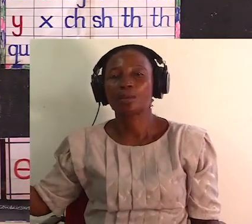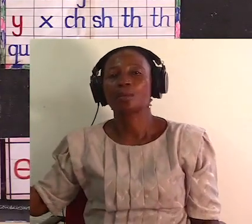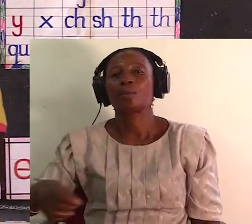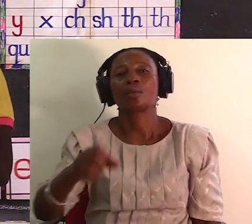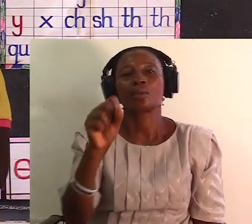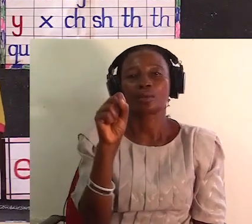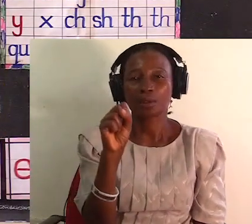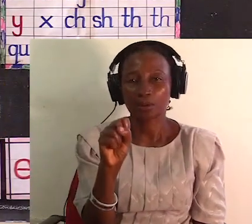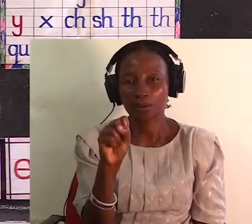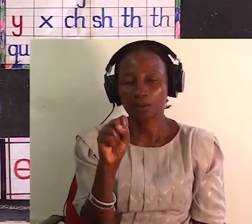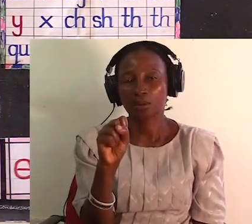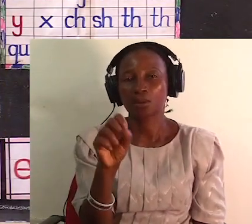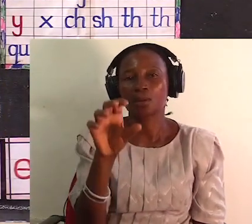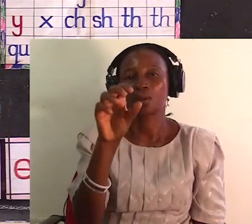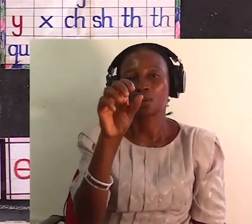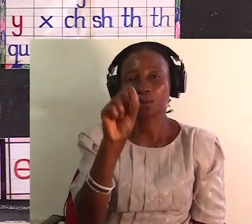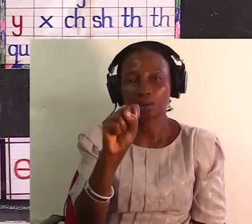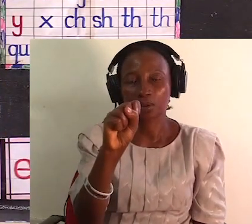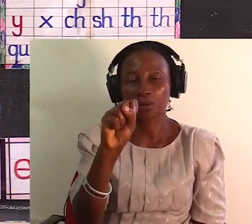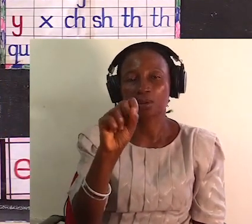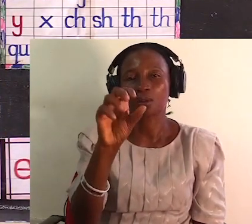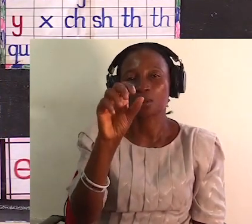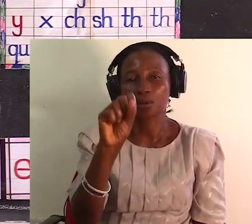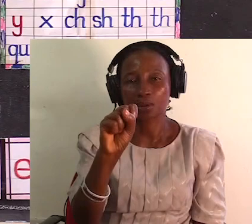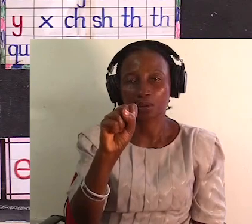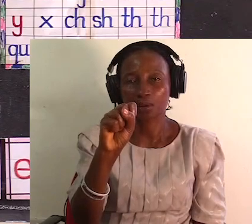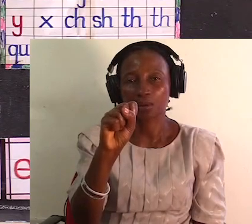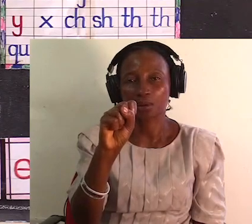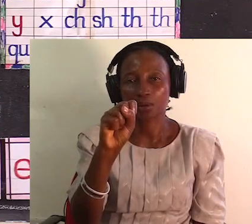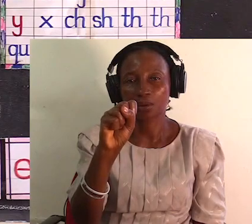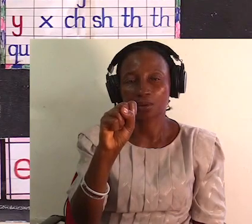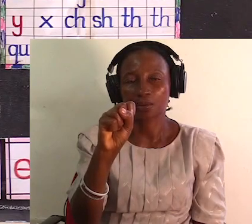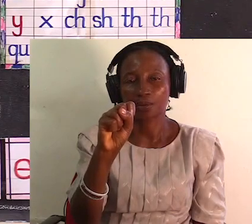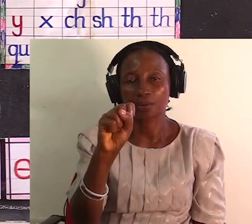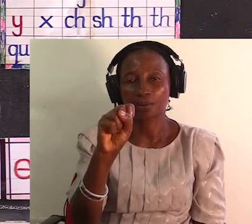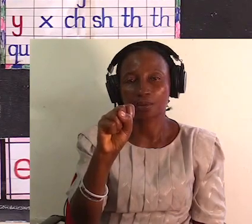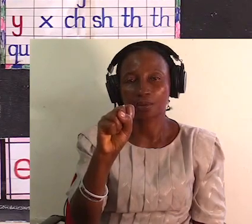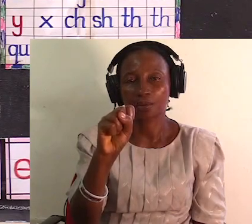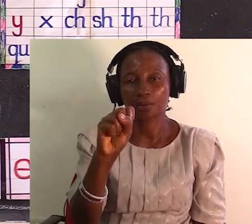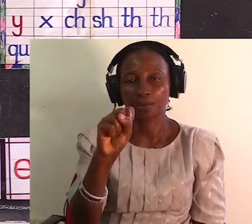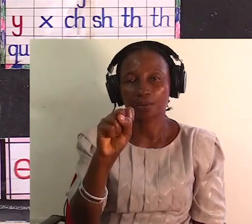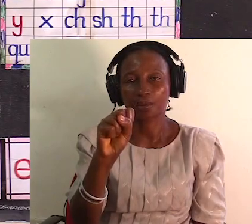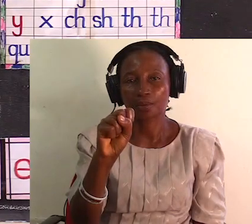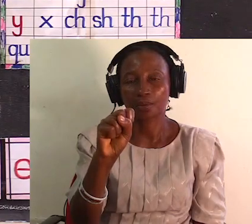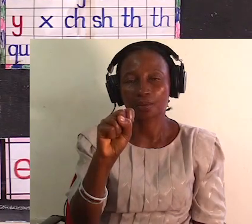S. Write the letter sound S.